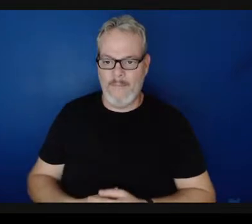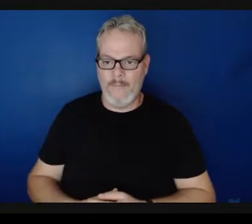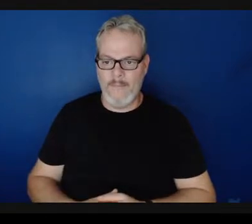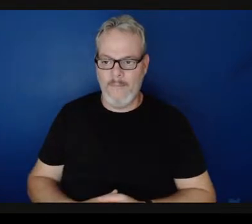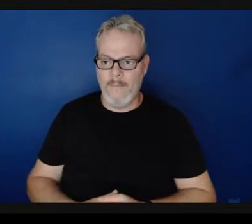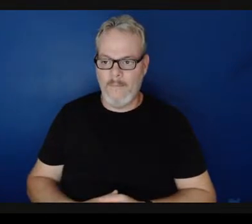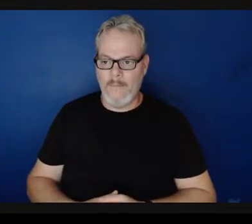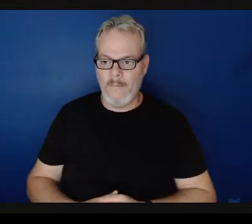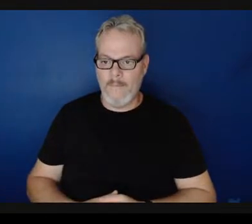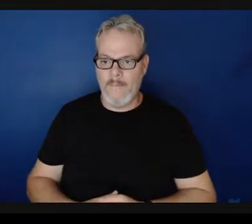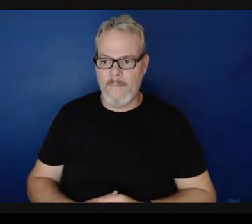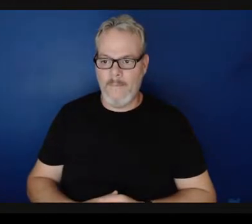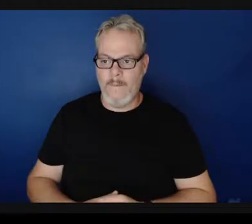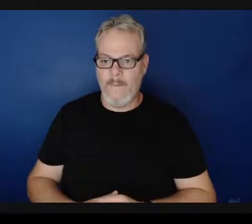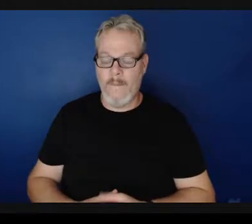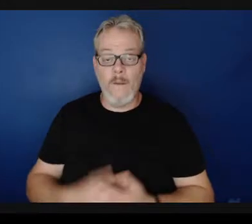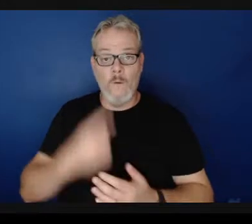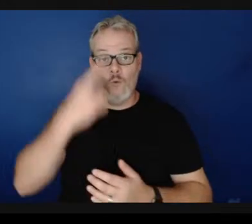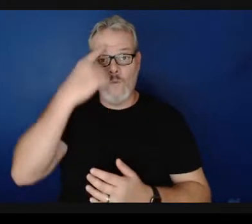So for the same year,